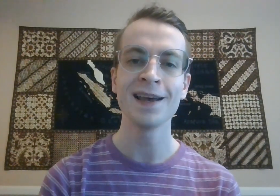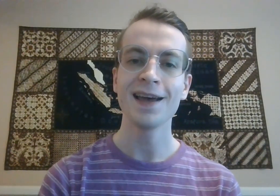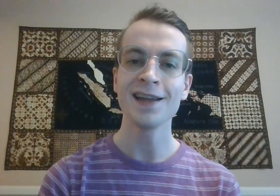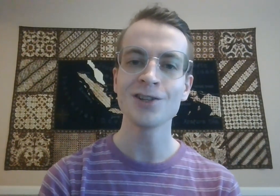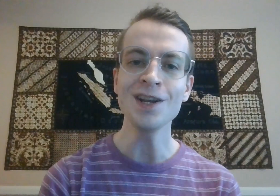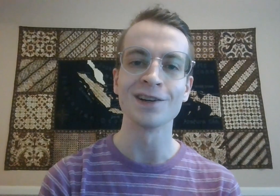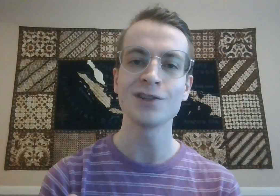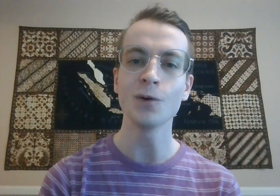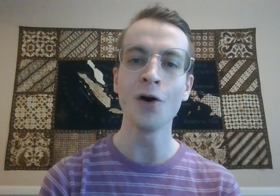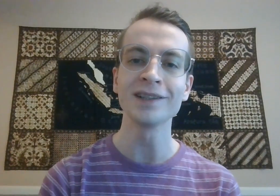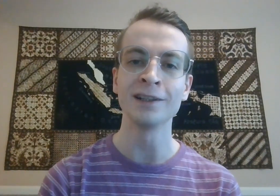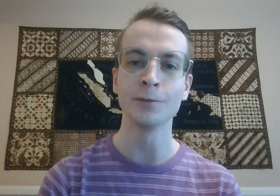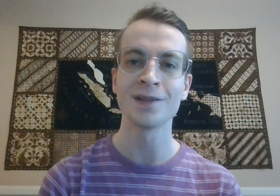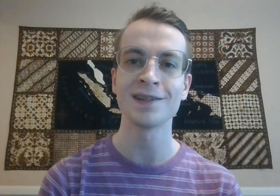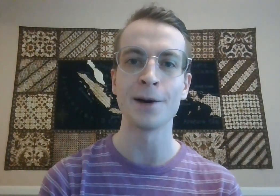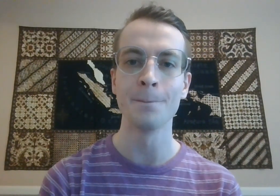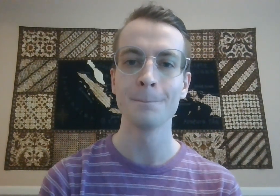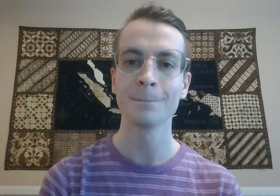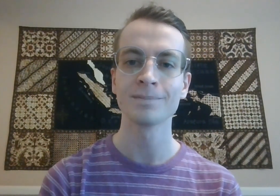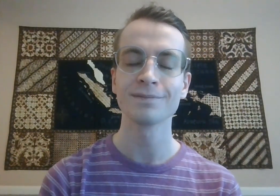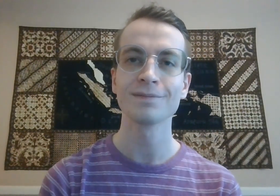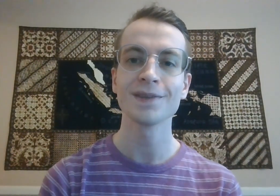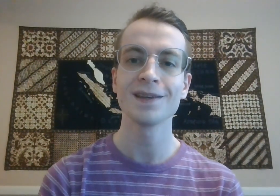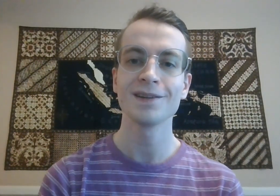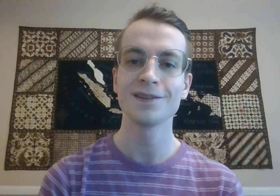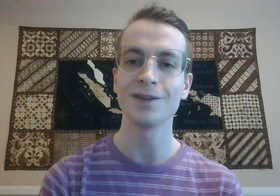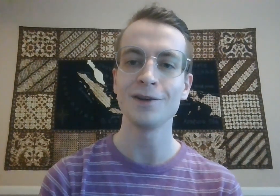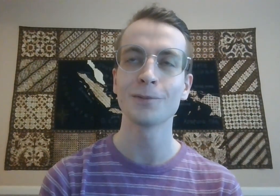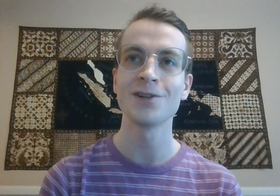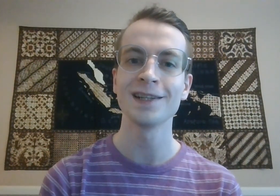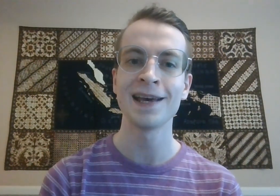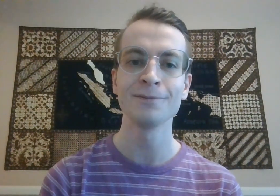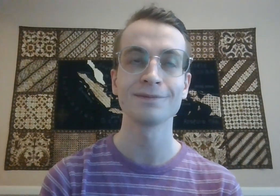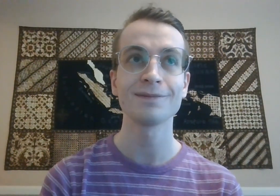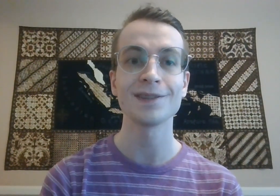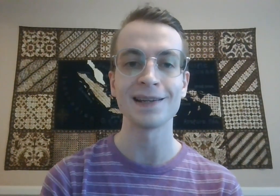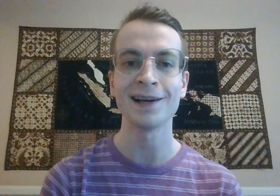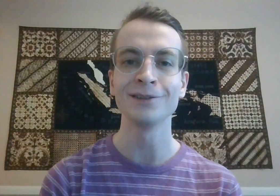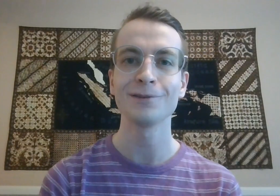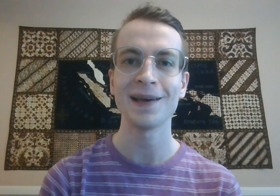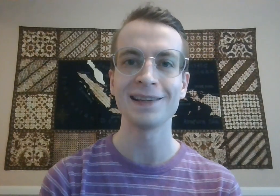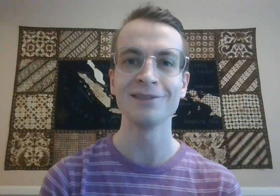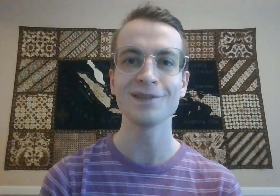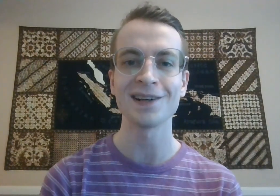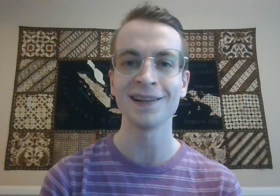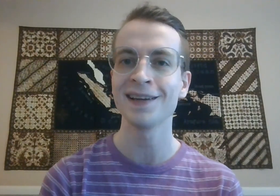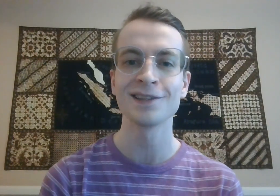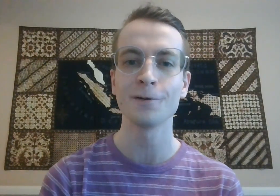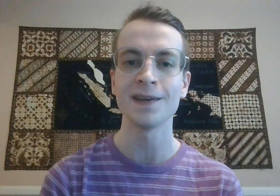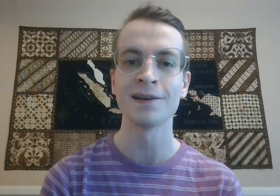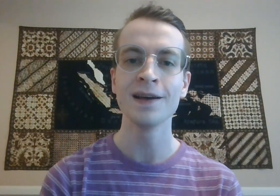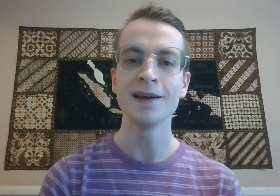years, and cheers to all the little moments to come. To the youth bridging today, Danielle, Peyton, Dahlia,